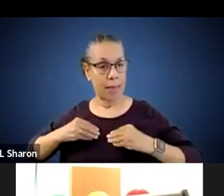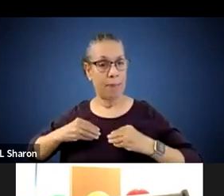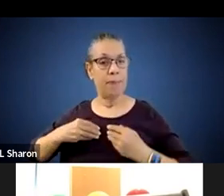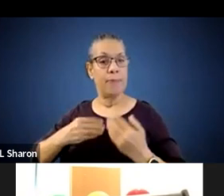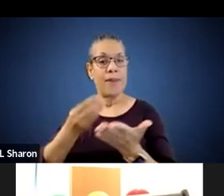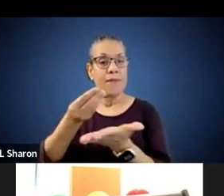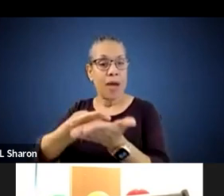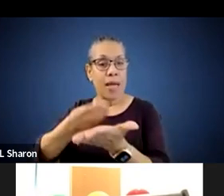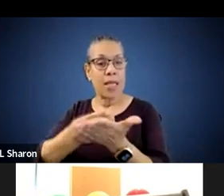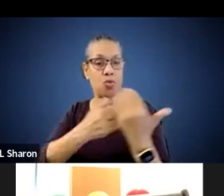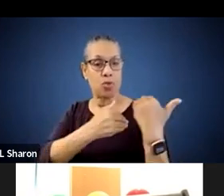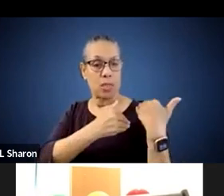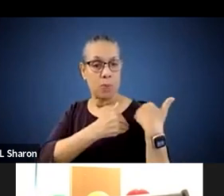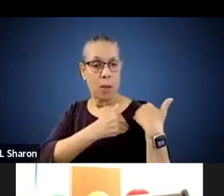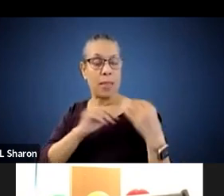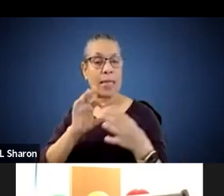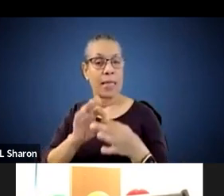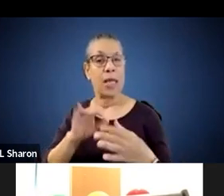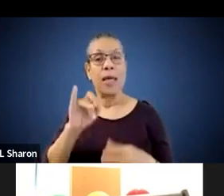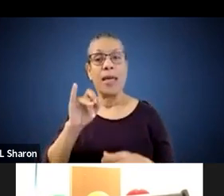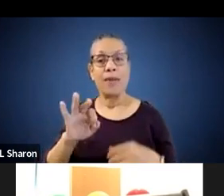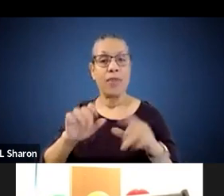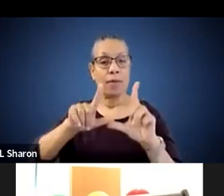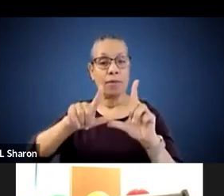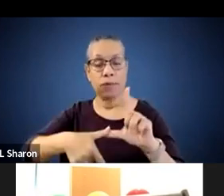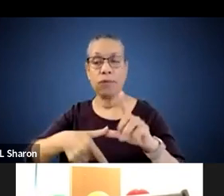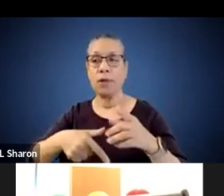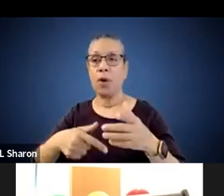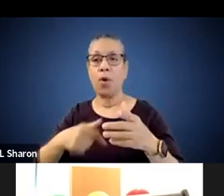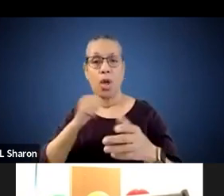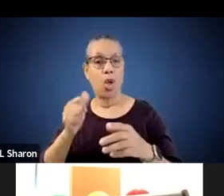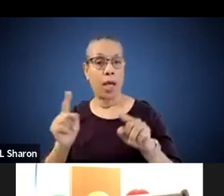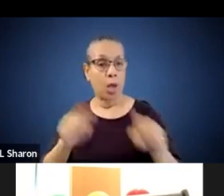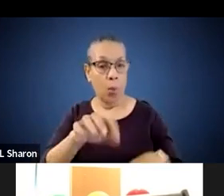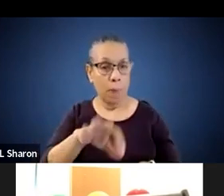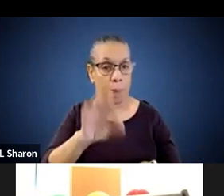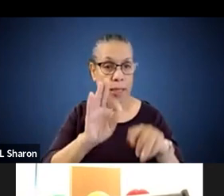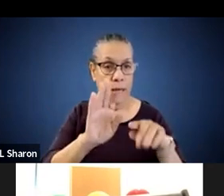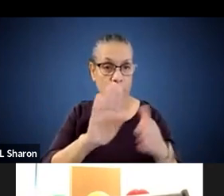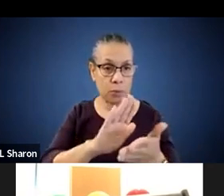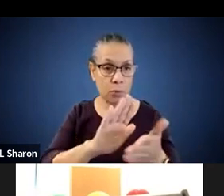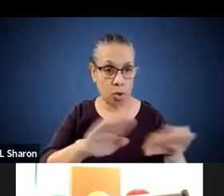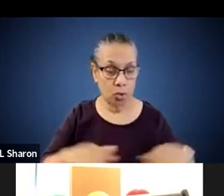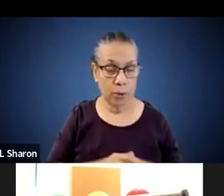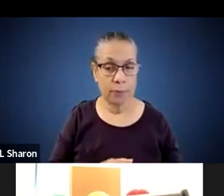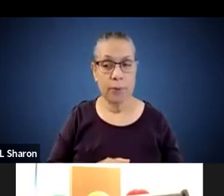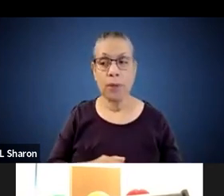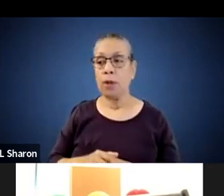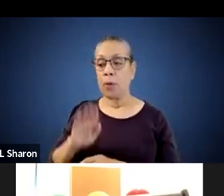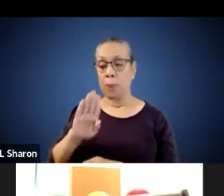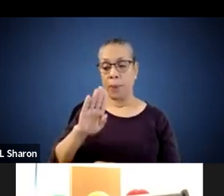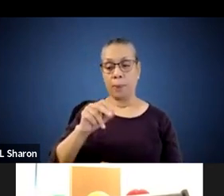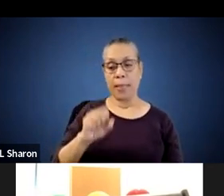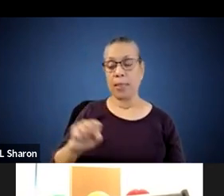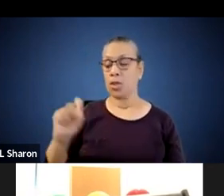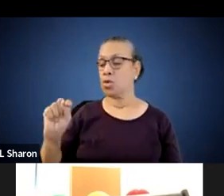responsibility associated with non-performance over the past few months BPS and transdab have worked